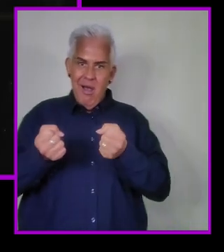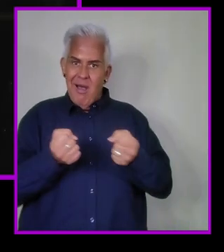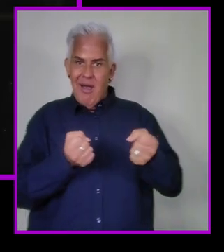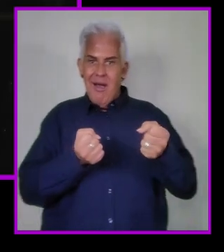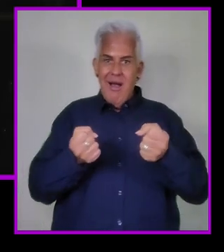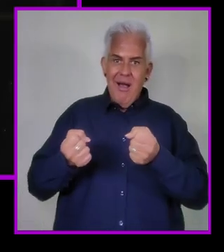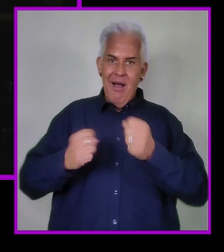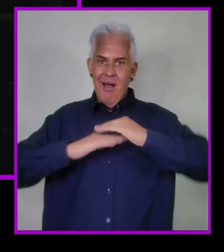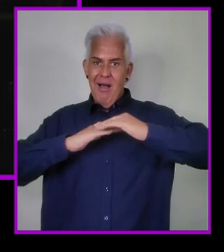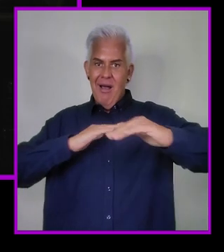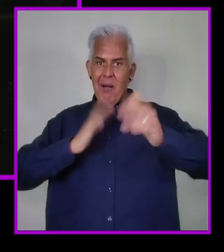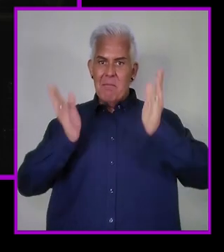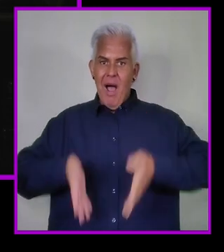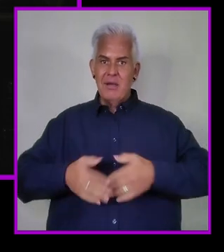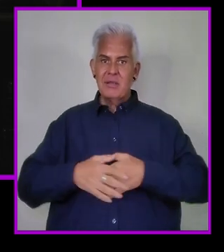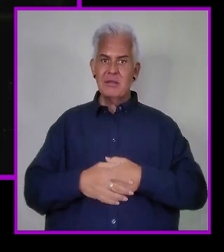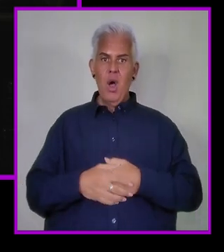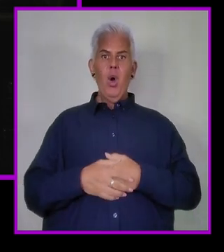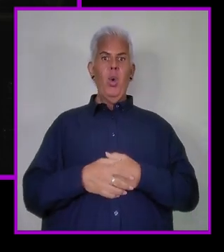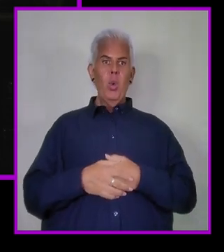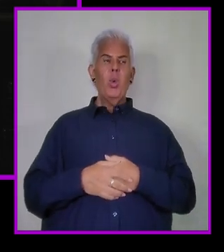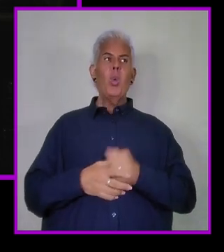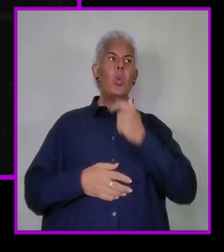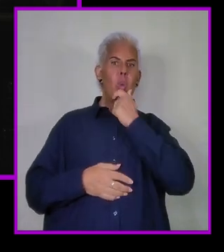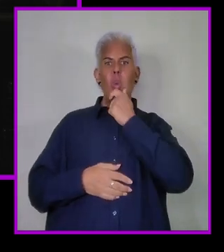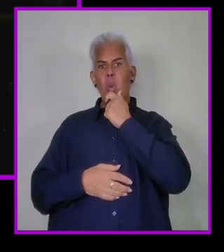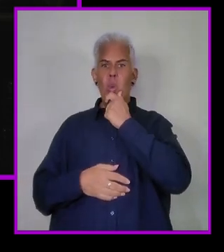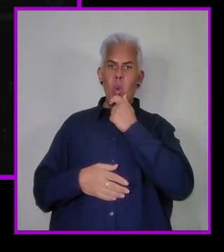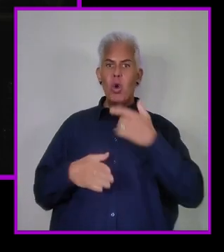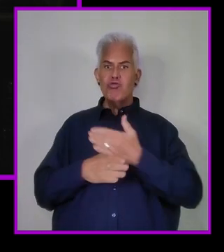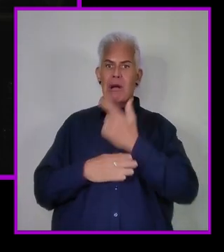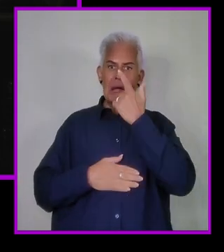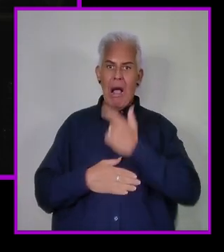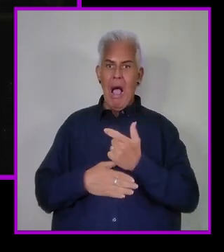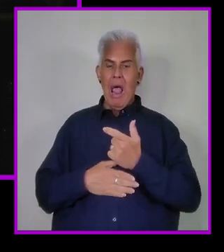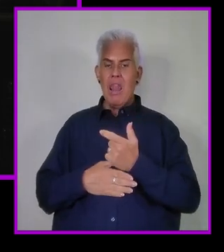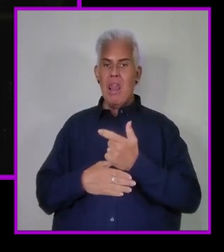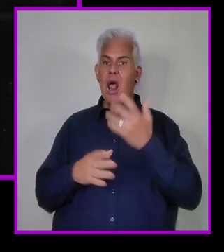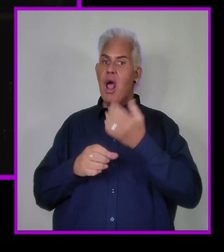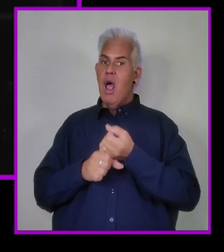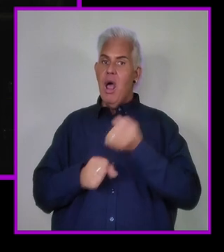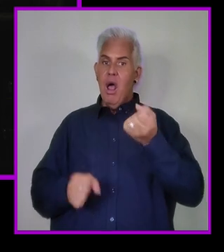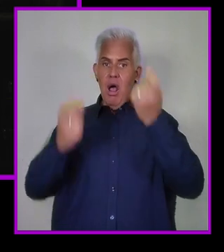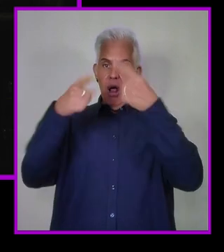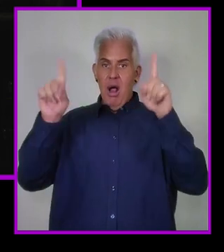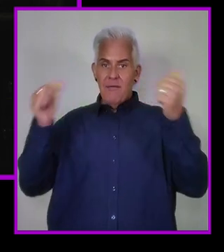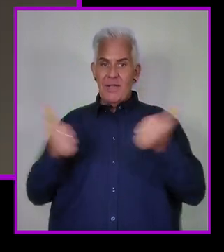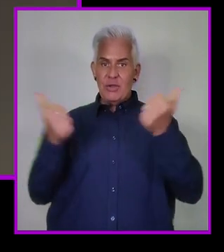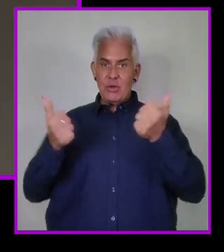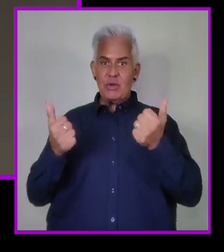time. And so I thought, oh, this might be a career for me. And so when I graduated from university, I got invited to present